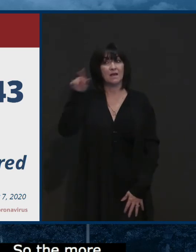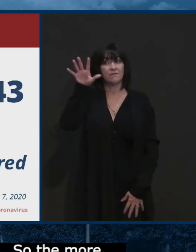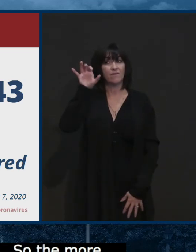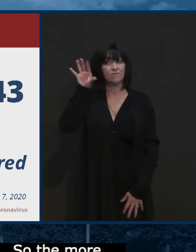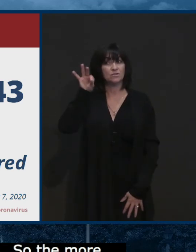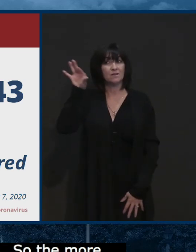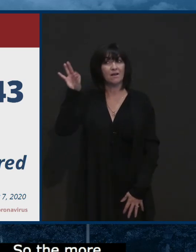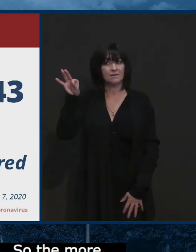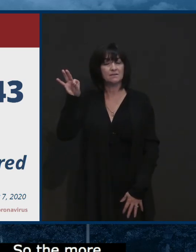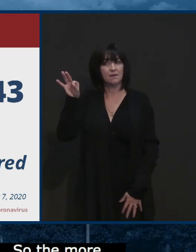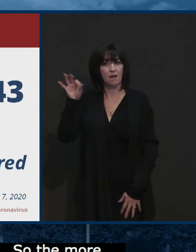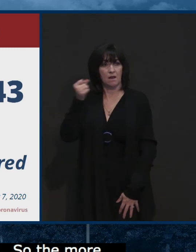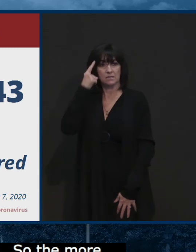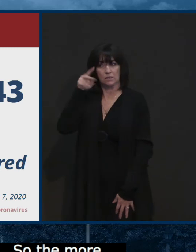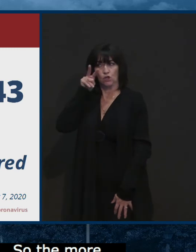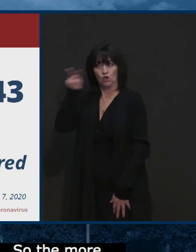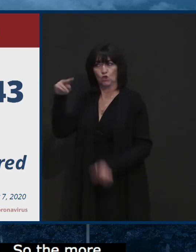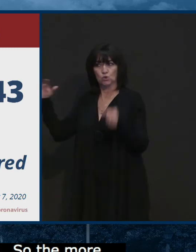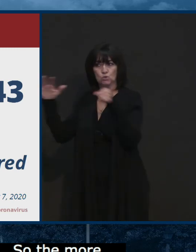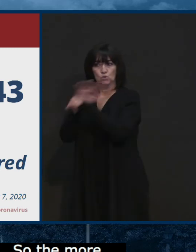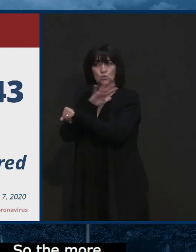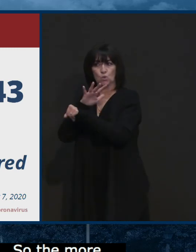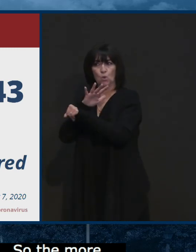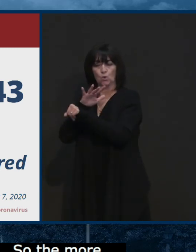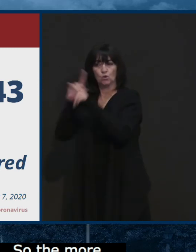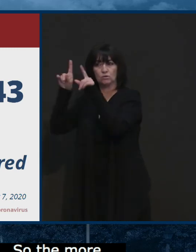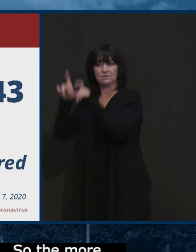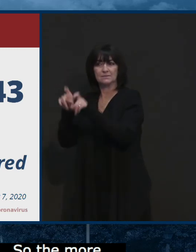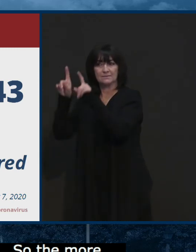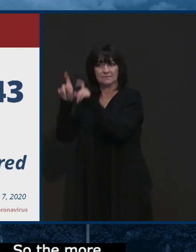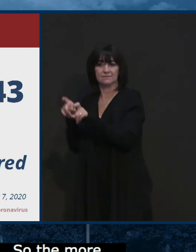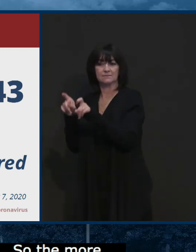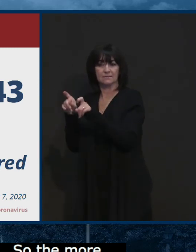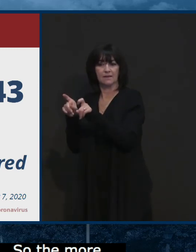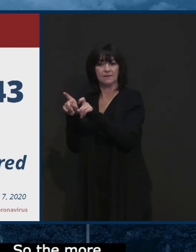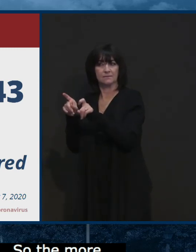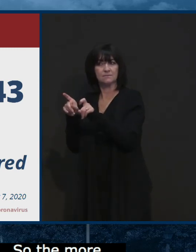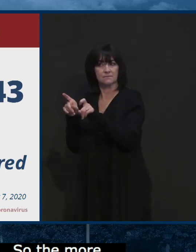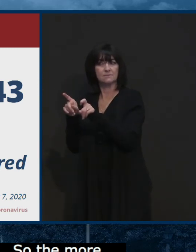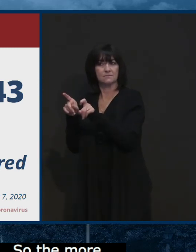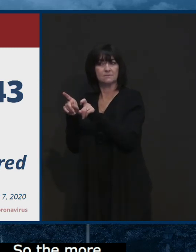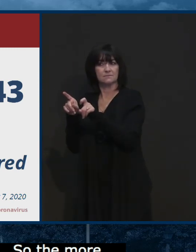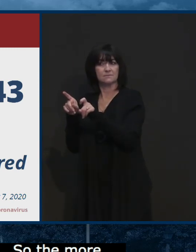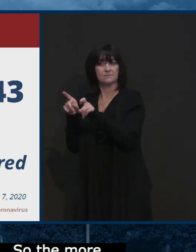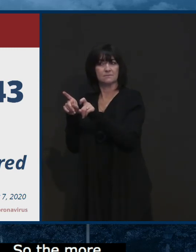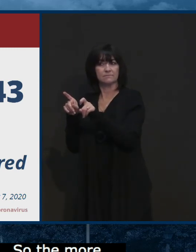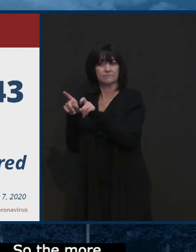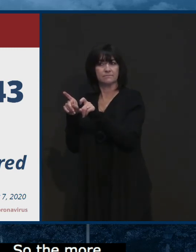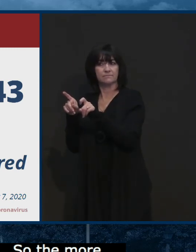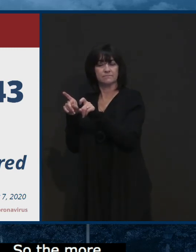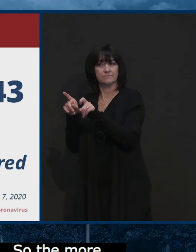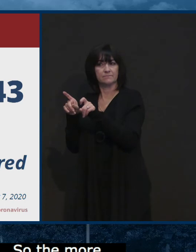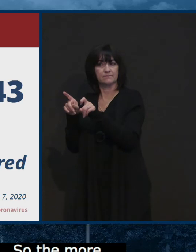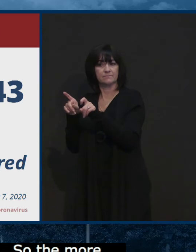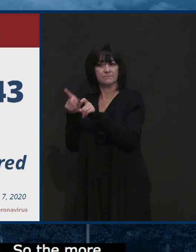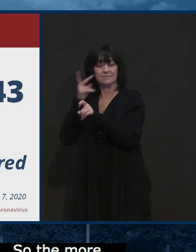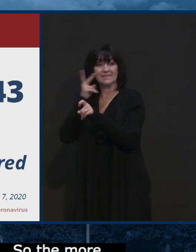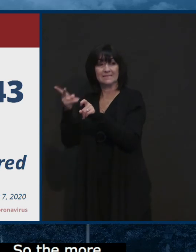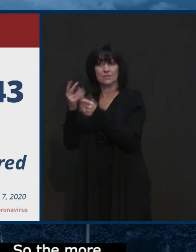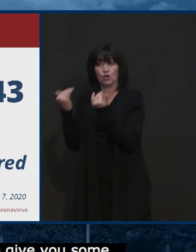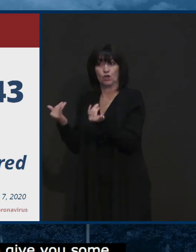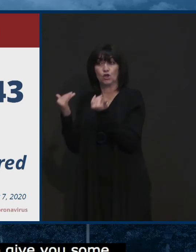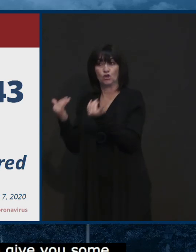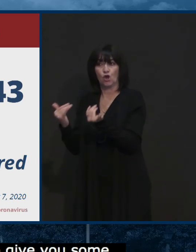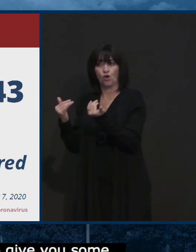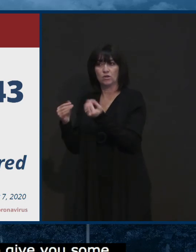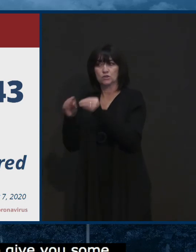599,000, so the total test, to give you some idea of the current spread of the virus in the community. So it's more